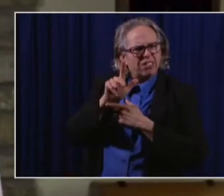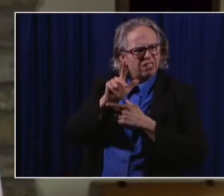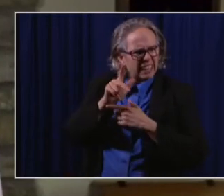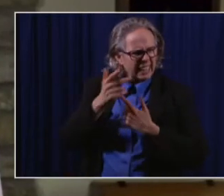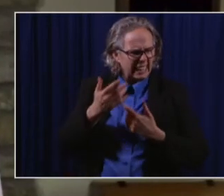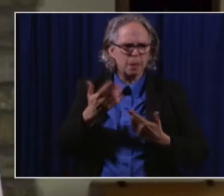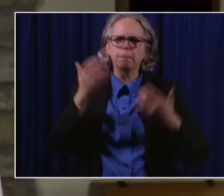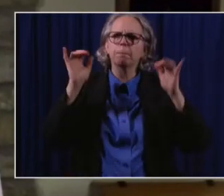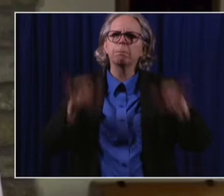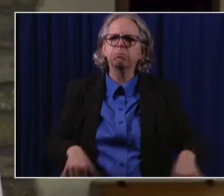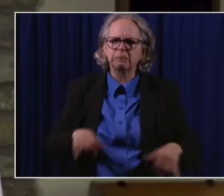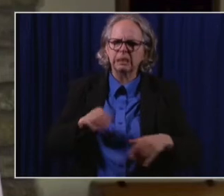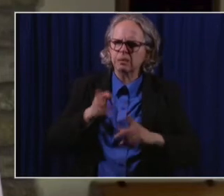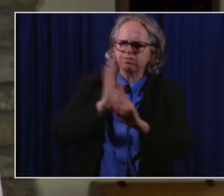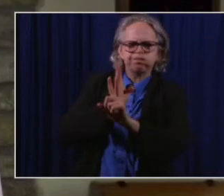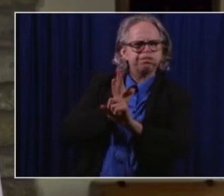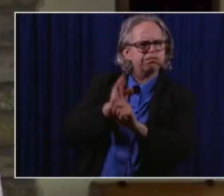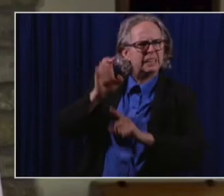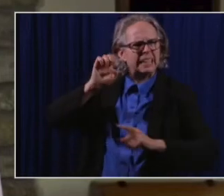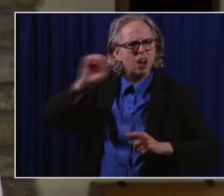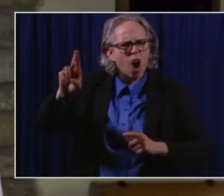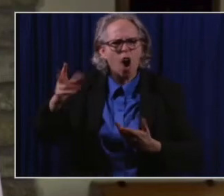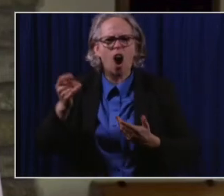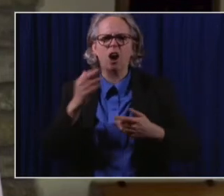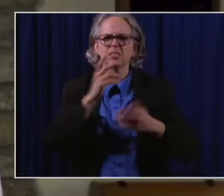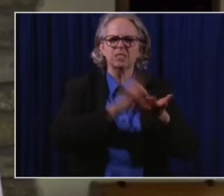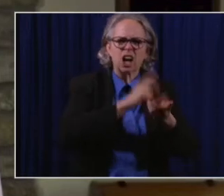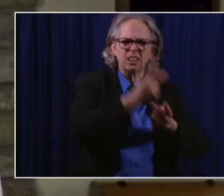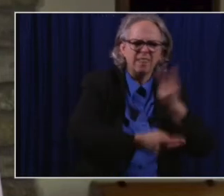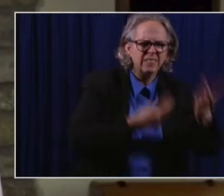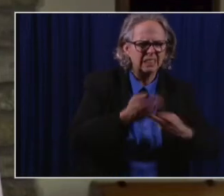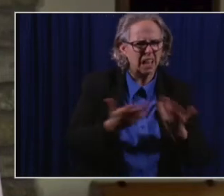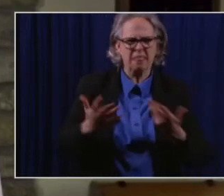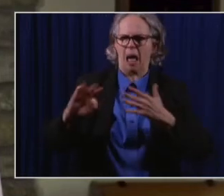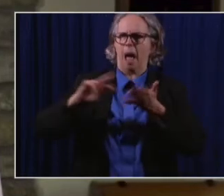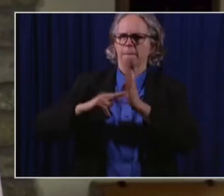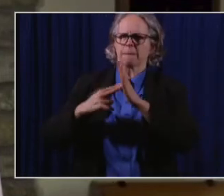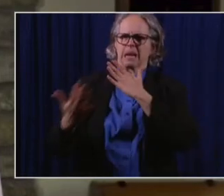turn in these counties. As again, an early indicator.